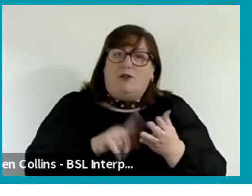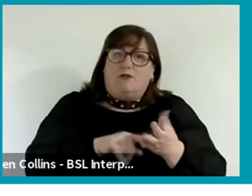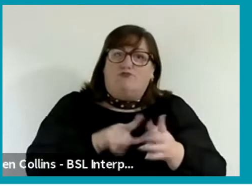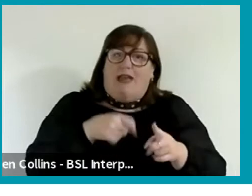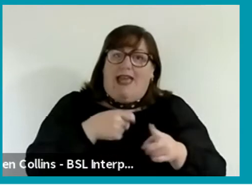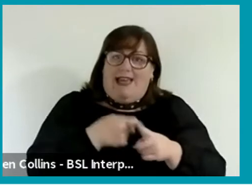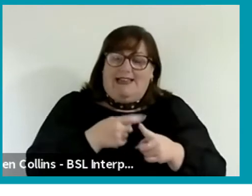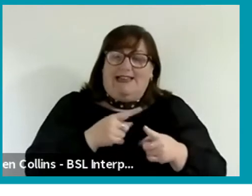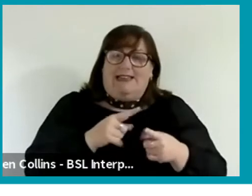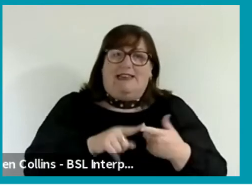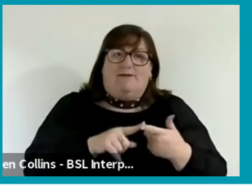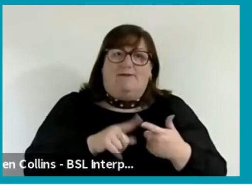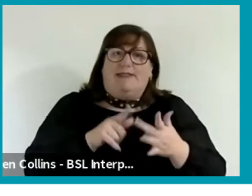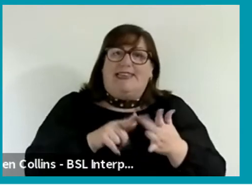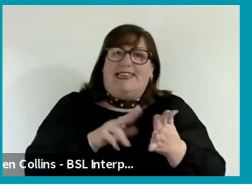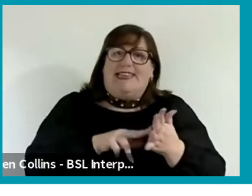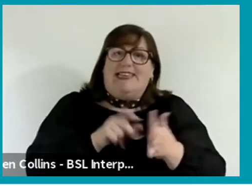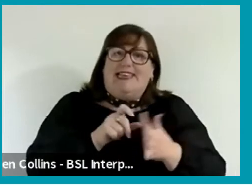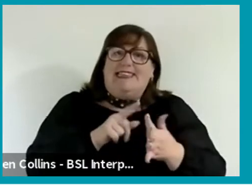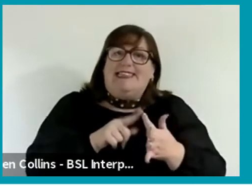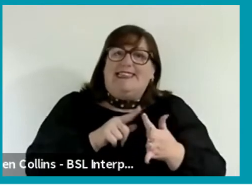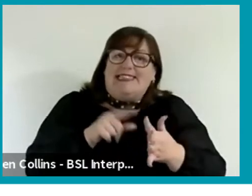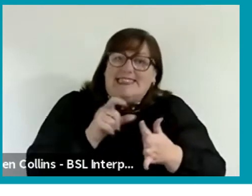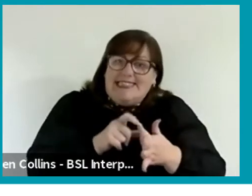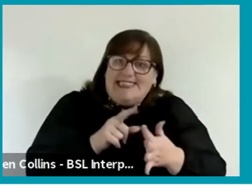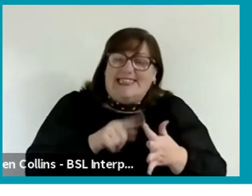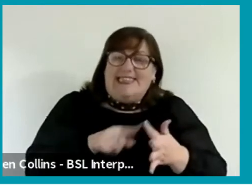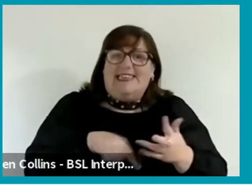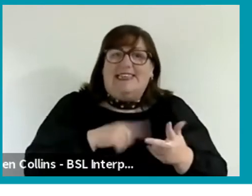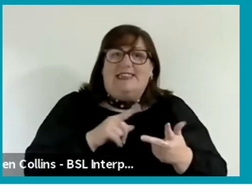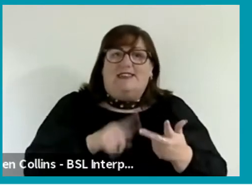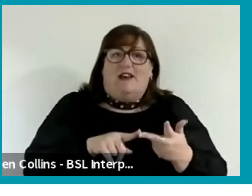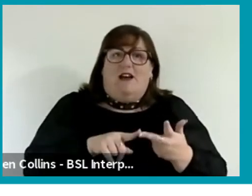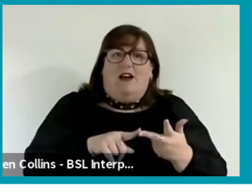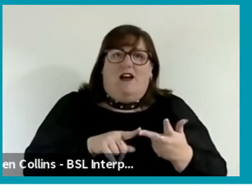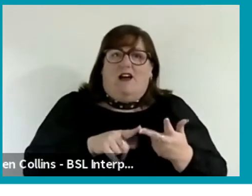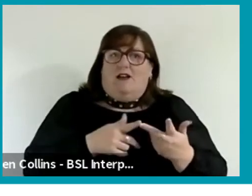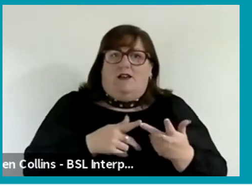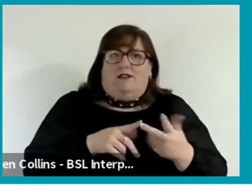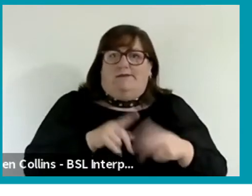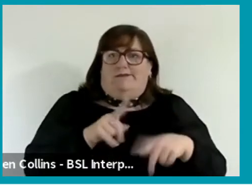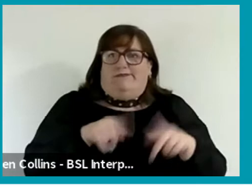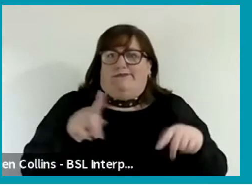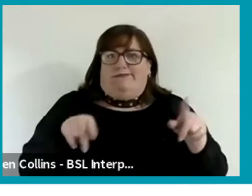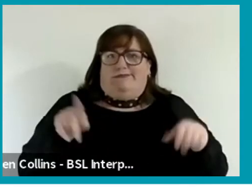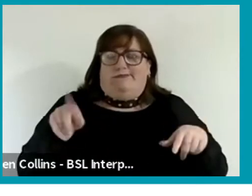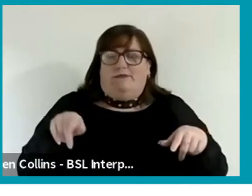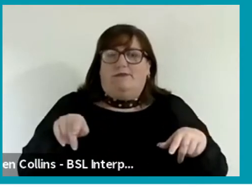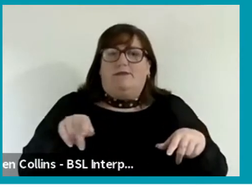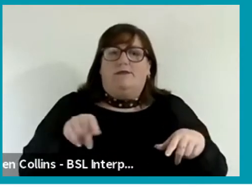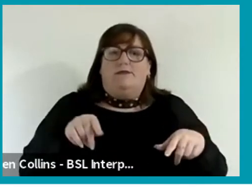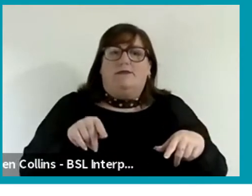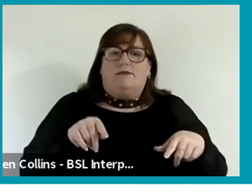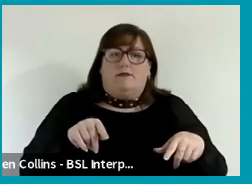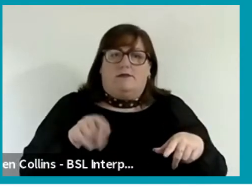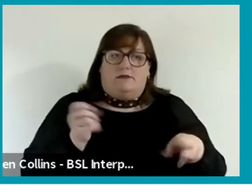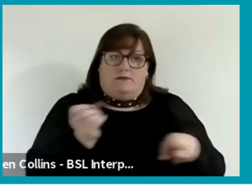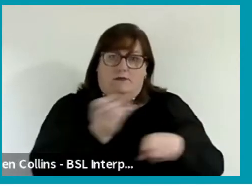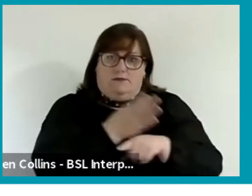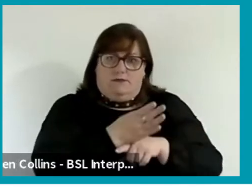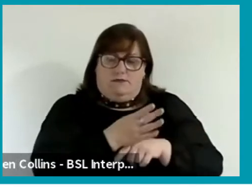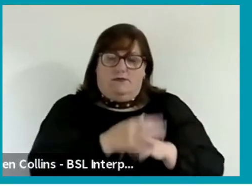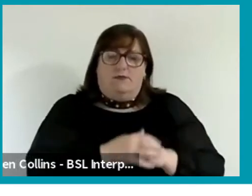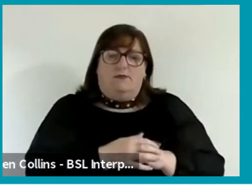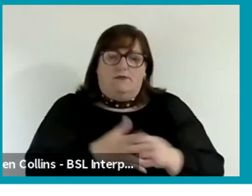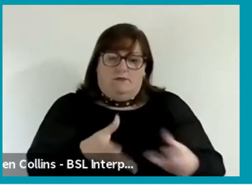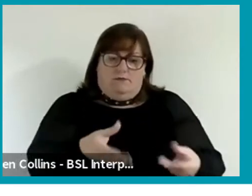it's marketing, it could be something very marketing focused. And after receiving your application, we will always